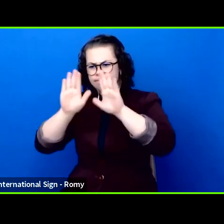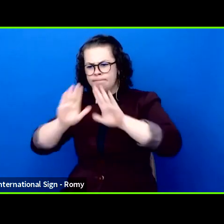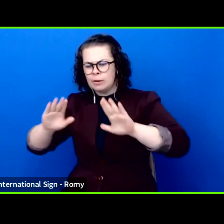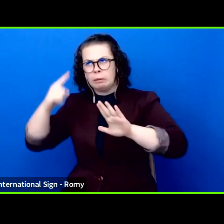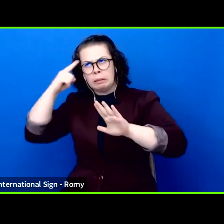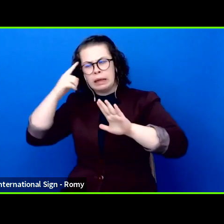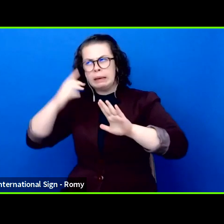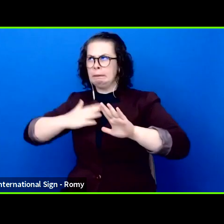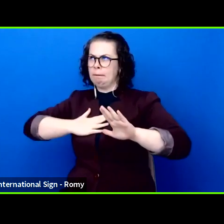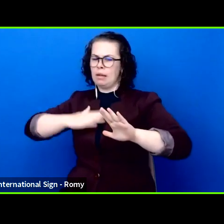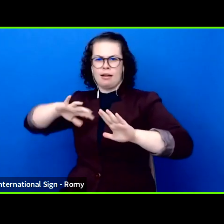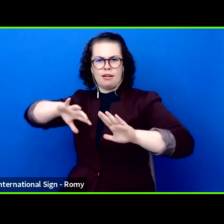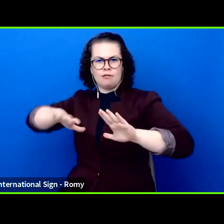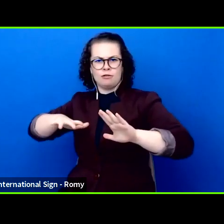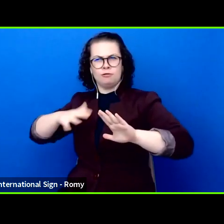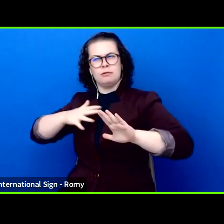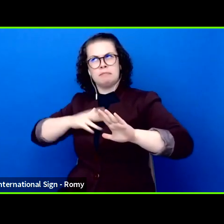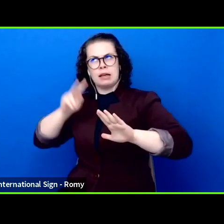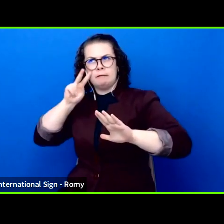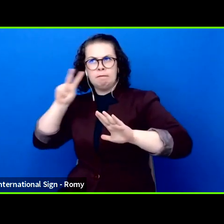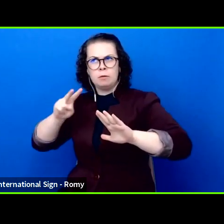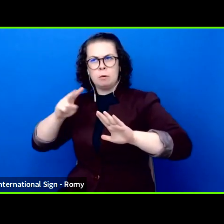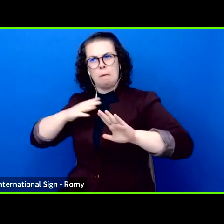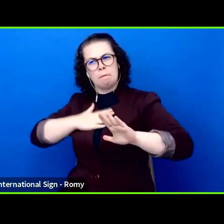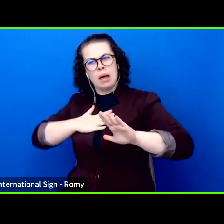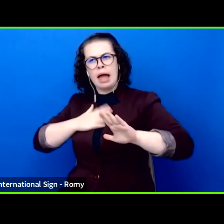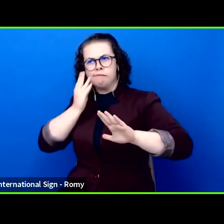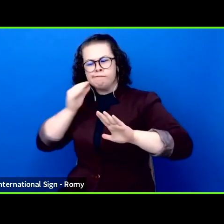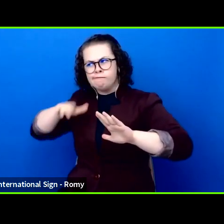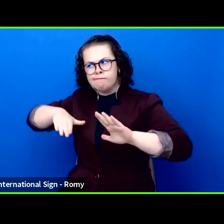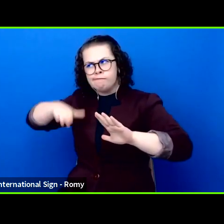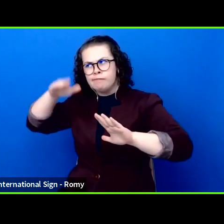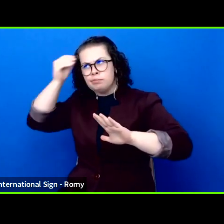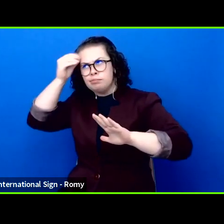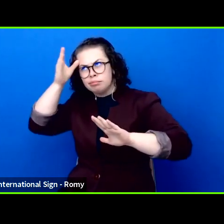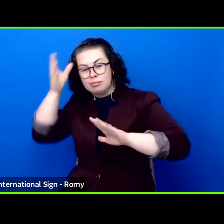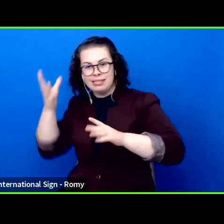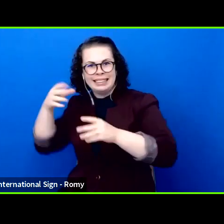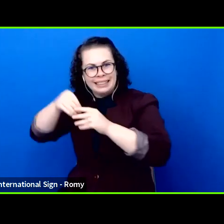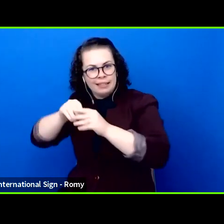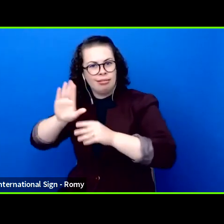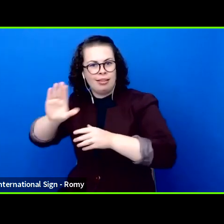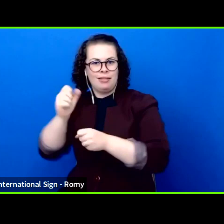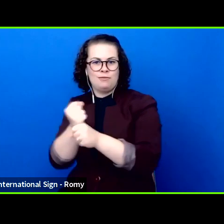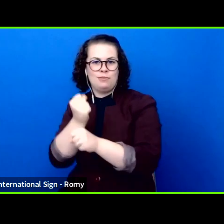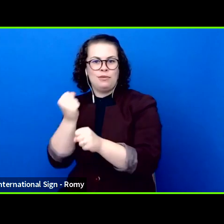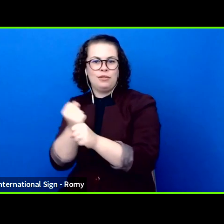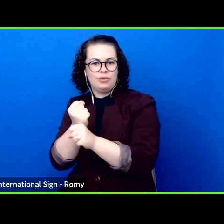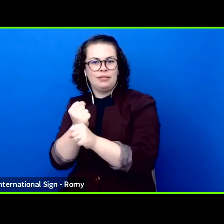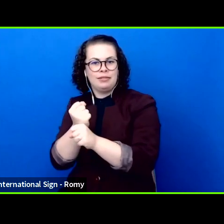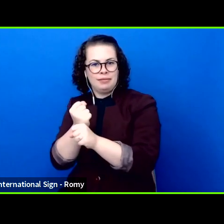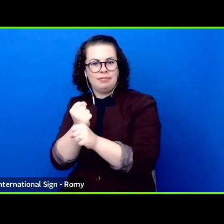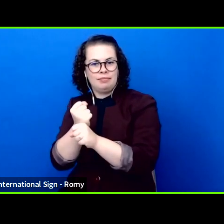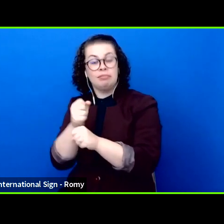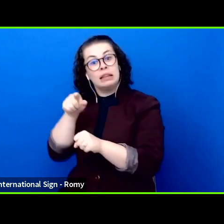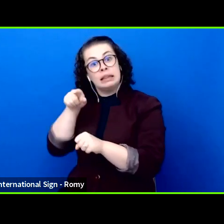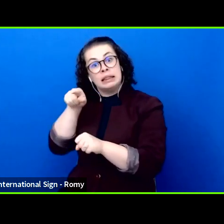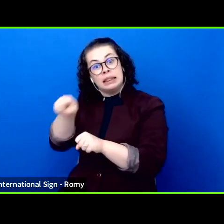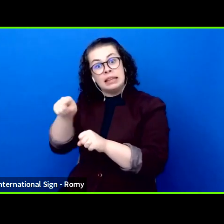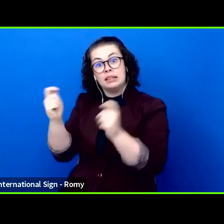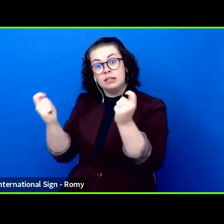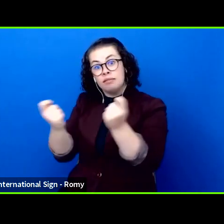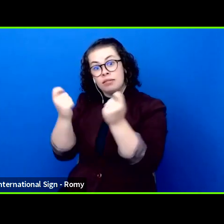What other questions and visions do they share? And fast forward, you can discover how